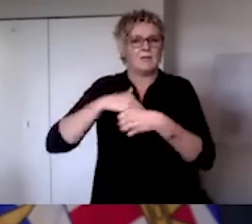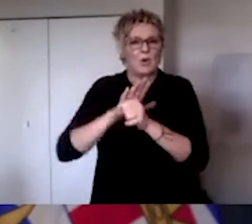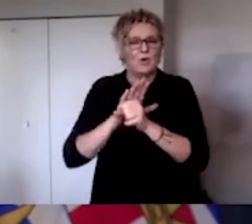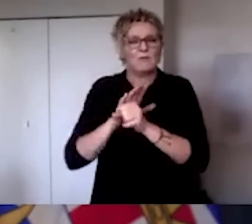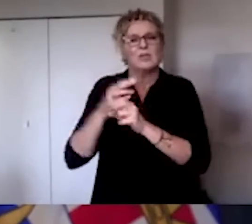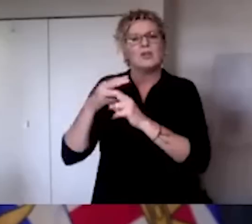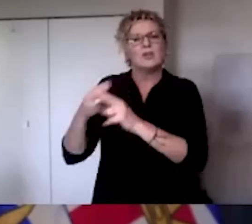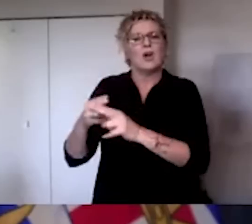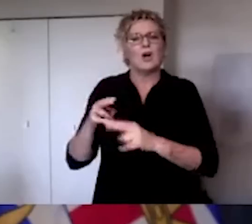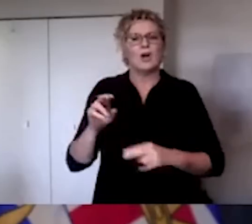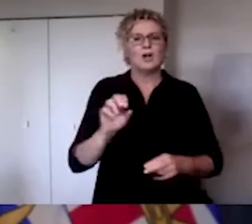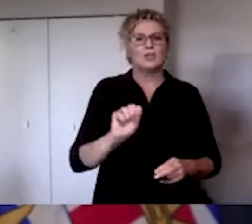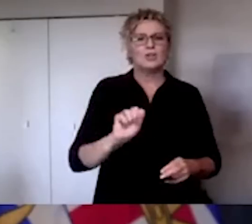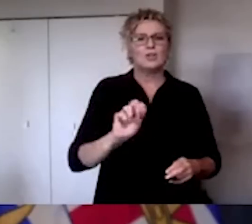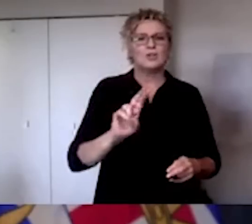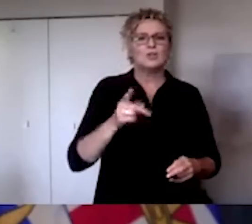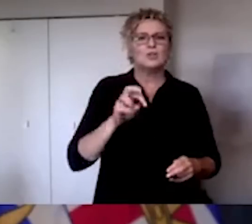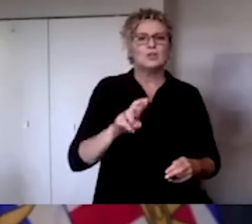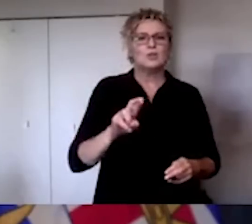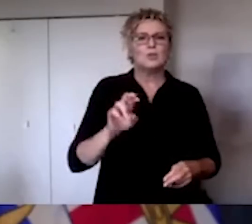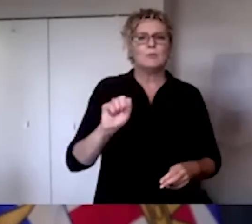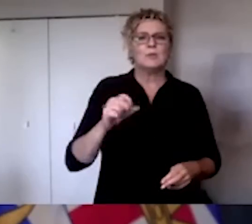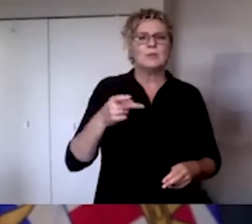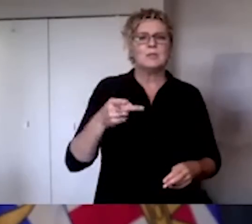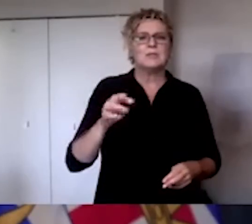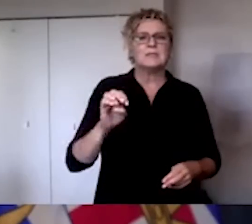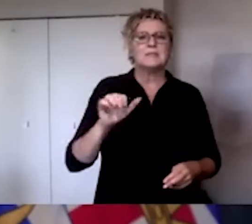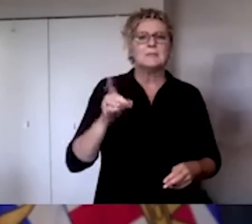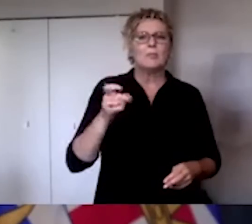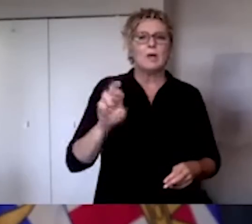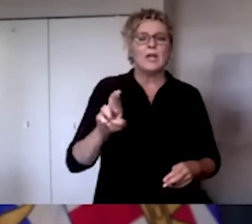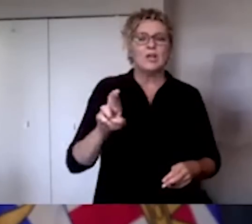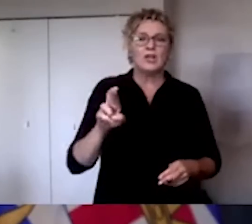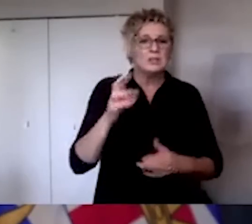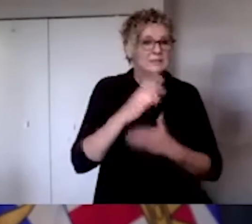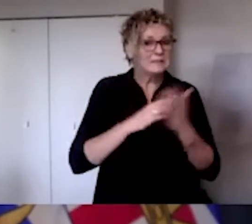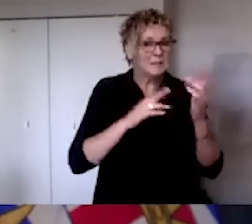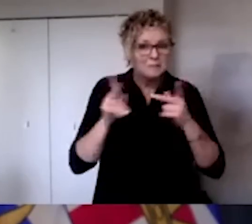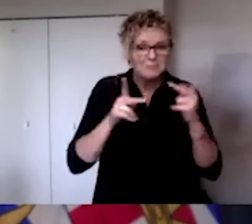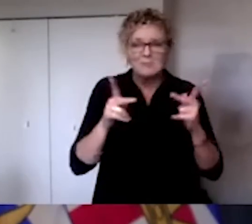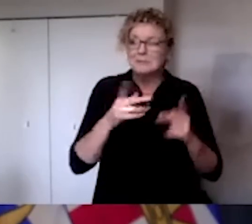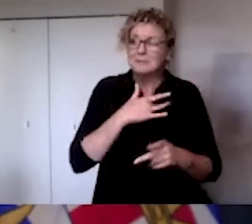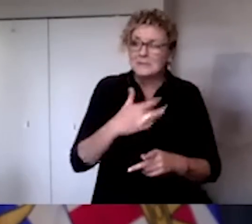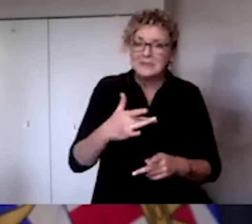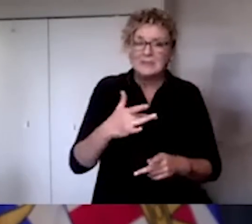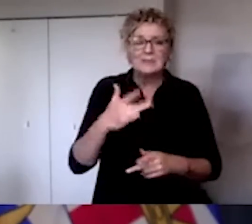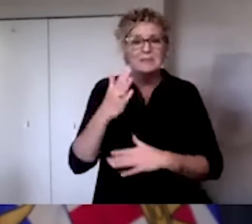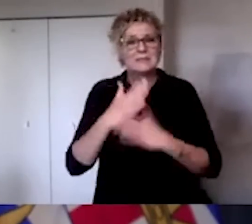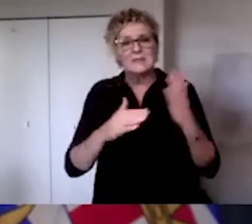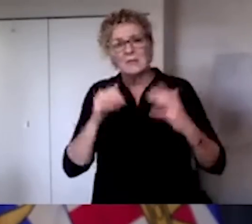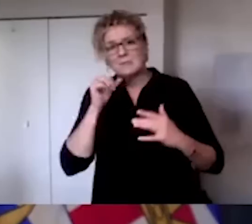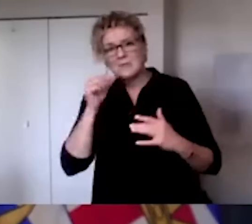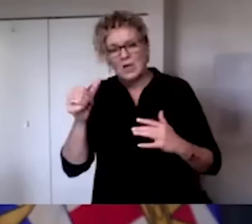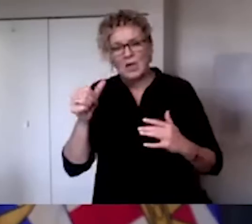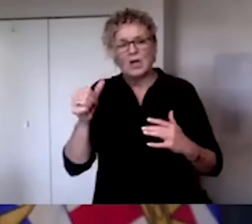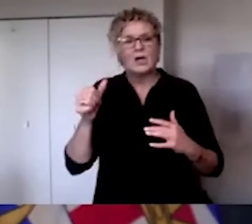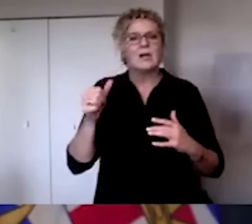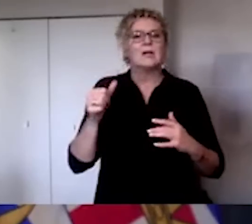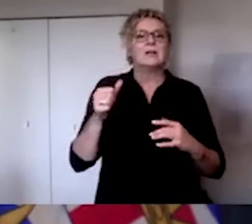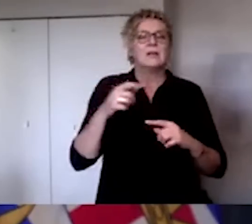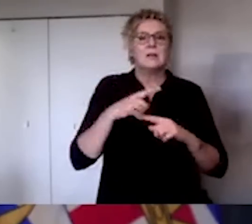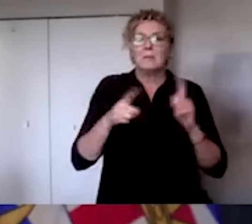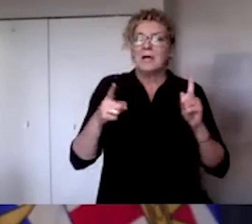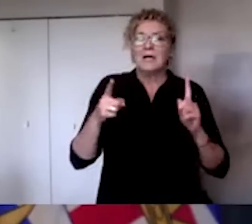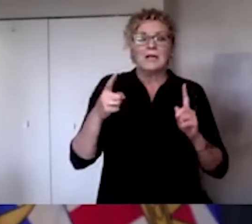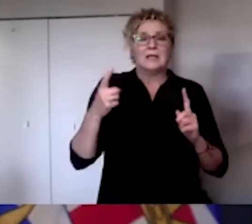super spreading events, where somebody passes this virus on unwittingly to large numbers of people, and they can take it